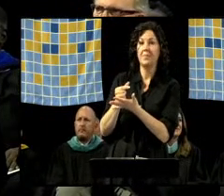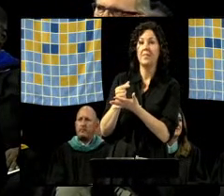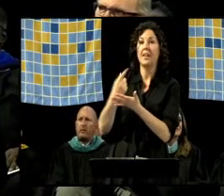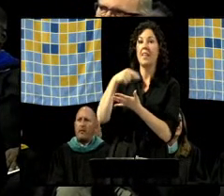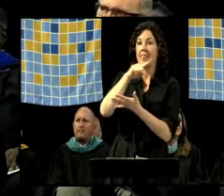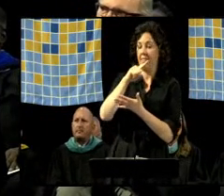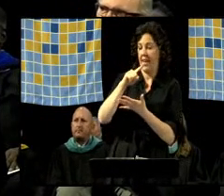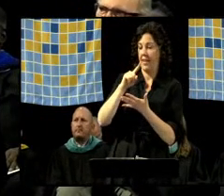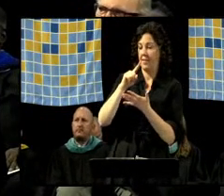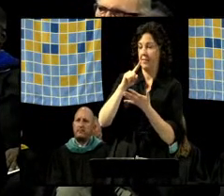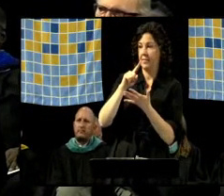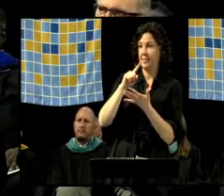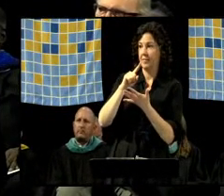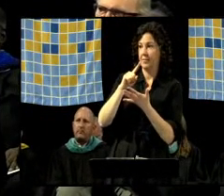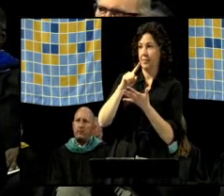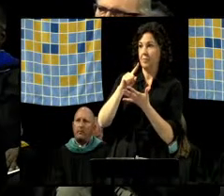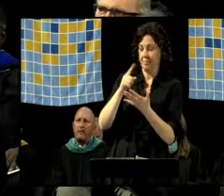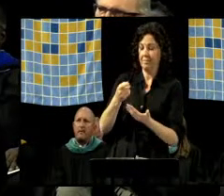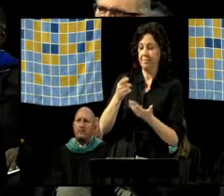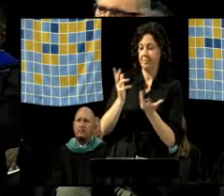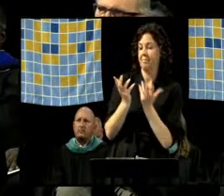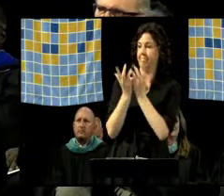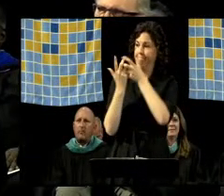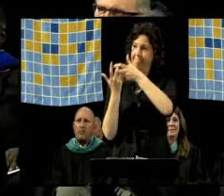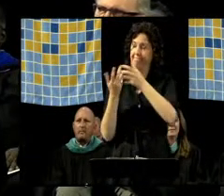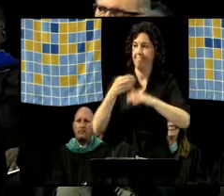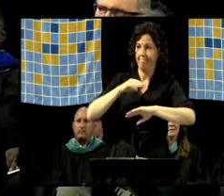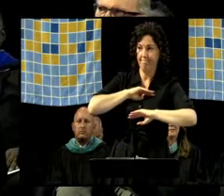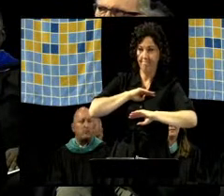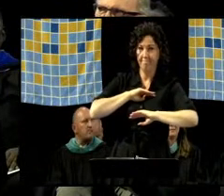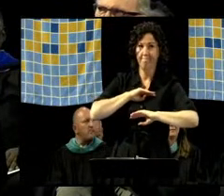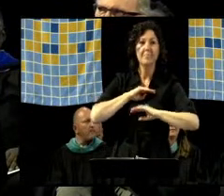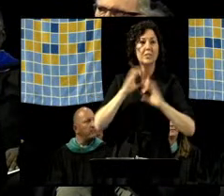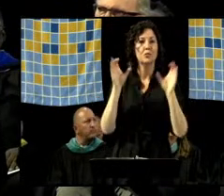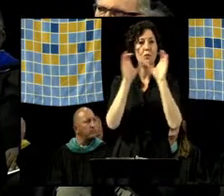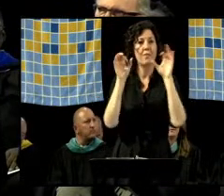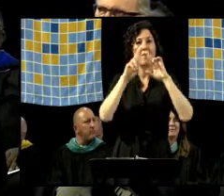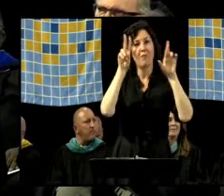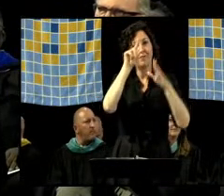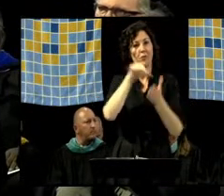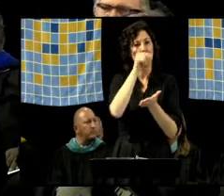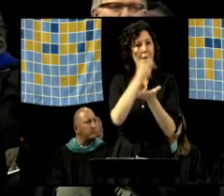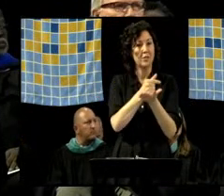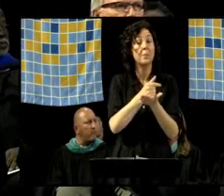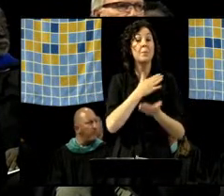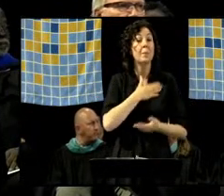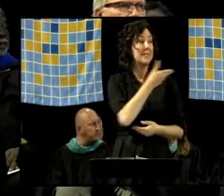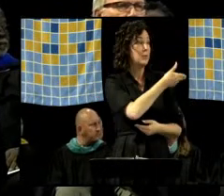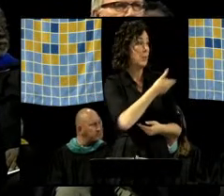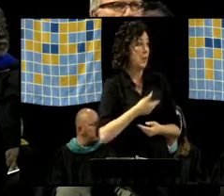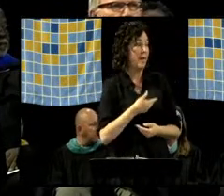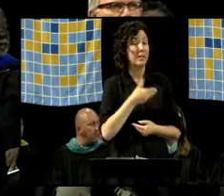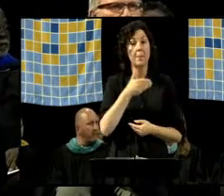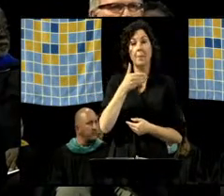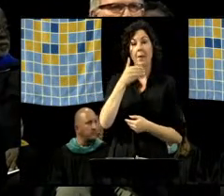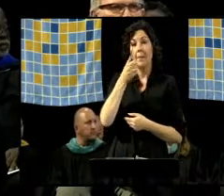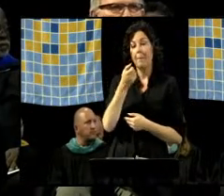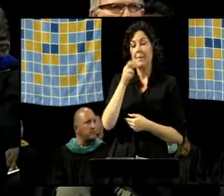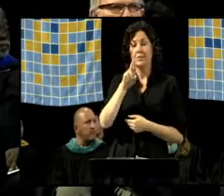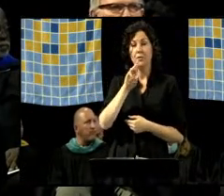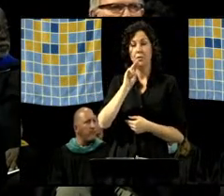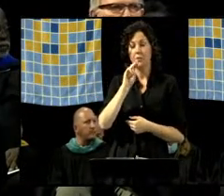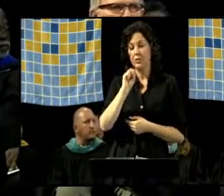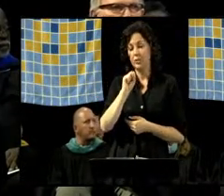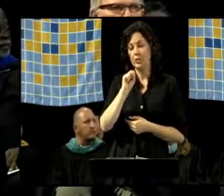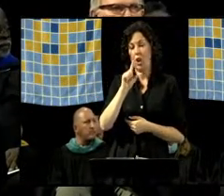the state of South Carolina for graduation. Please welcome Mr. Cody Slaughter, athletic director, to the podium as we